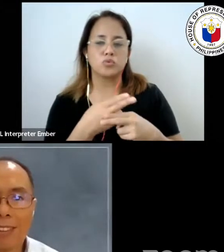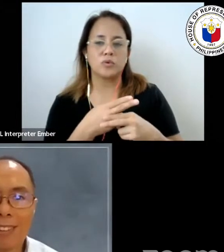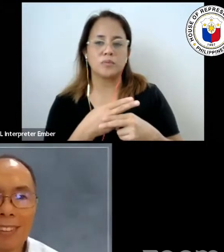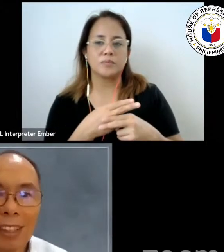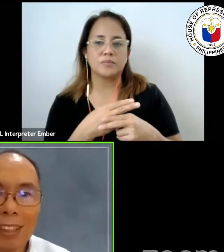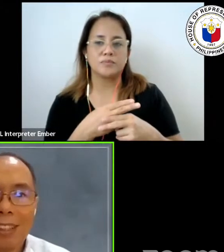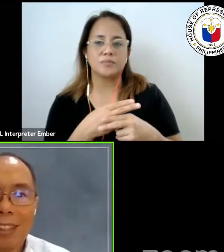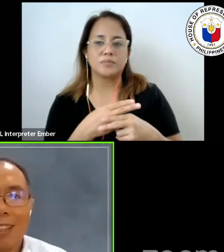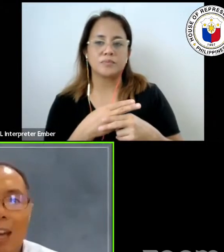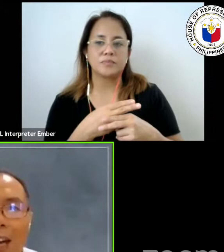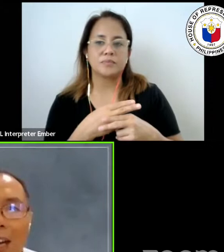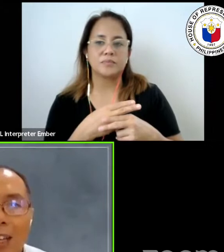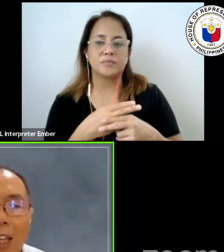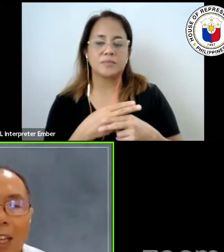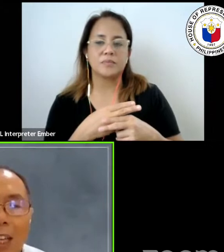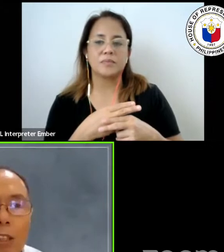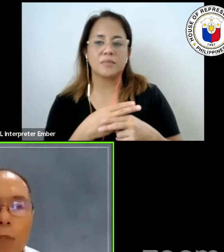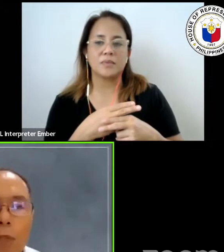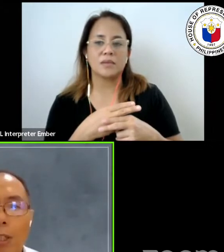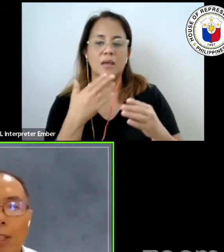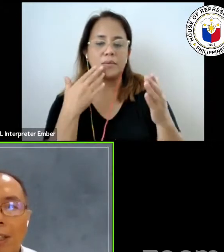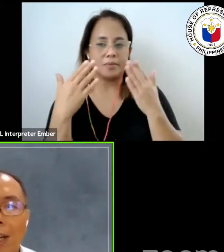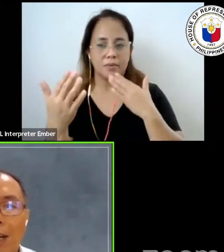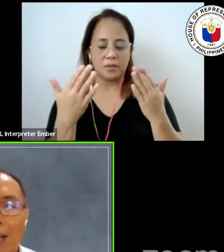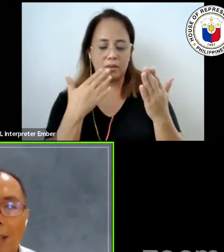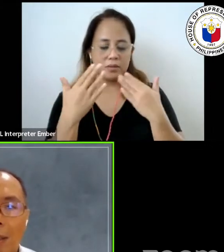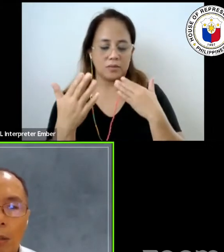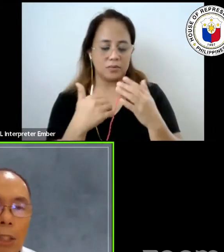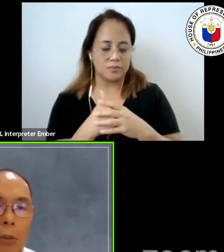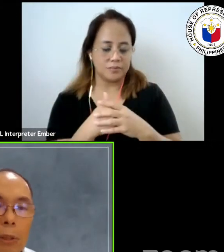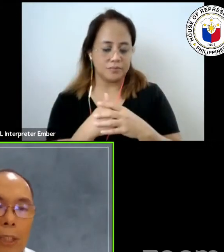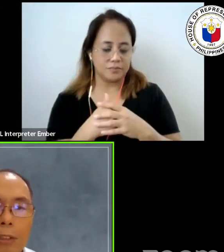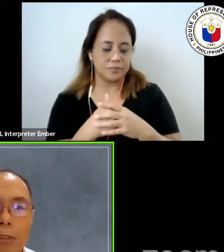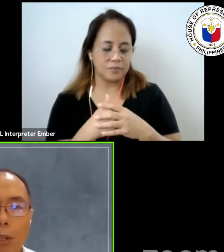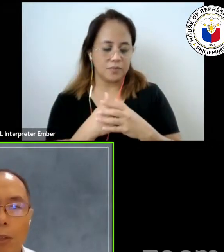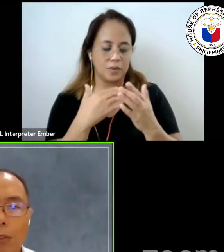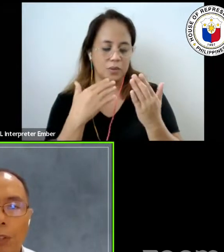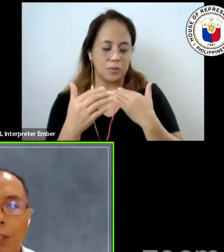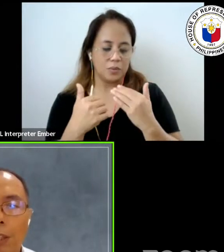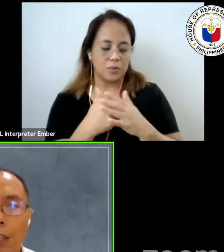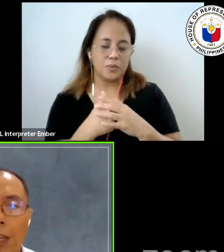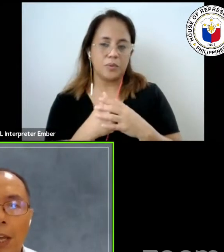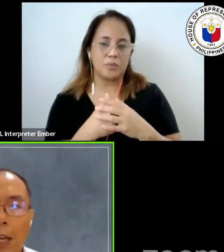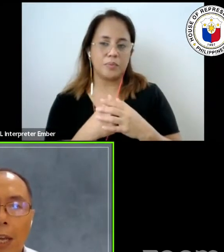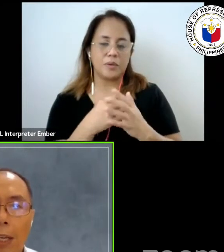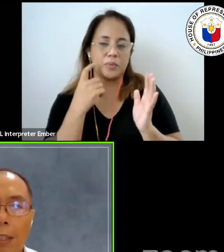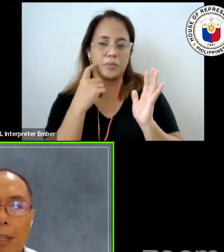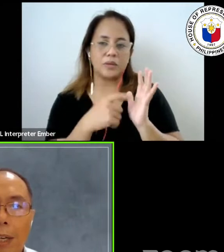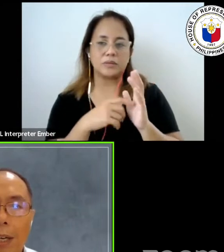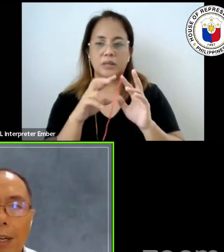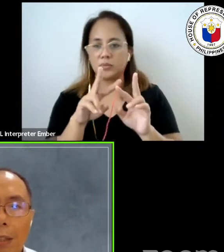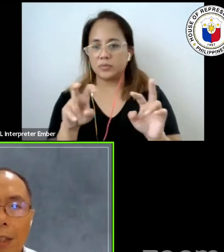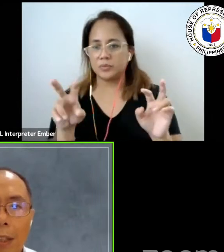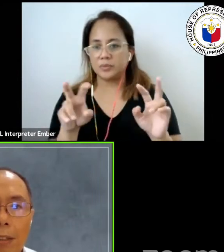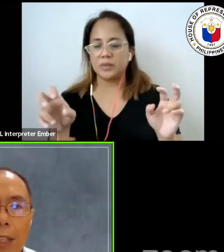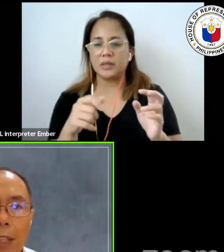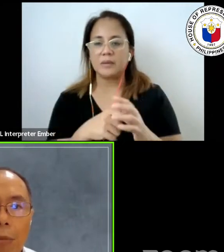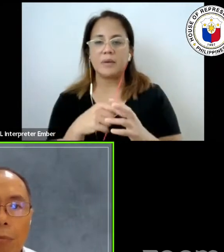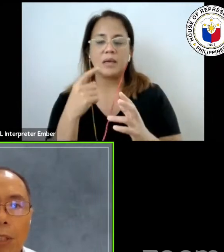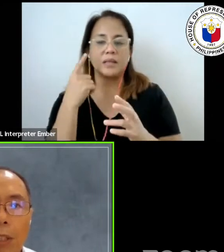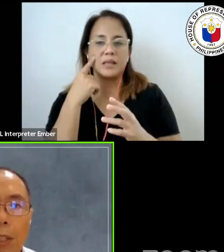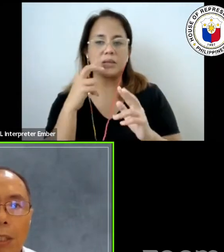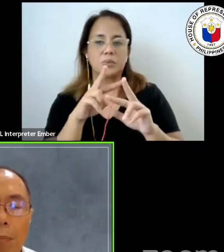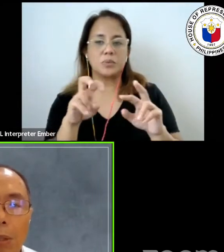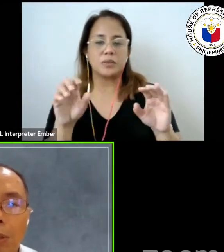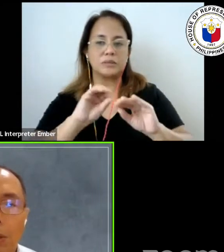Briefly, yes. Okay. Thank you for recognizing for our study. And I think the study